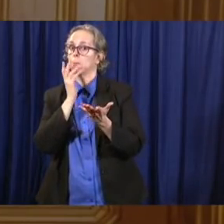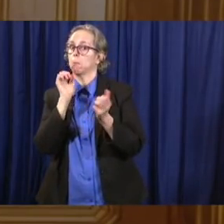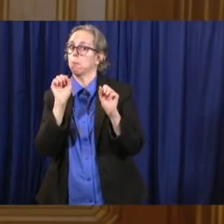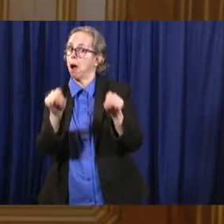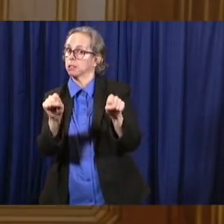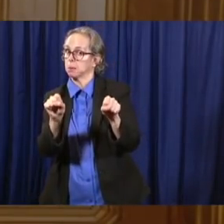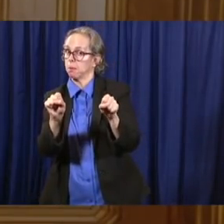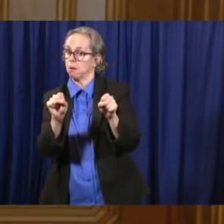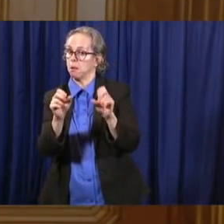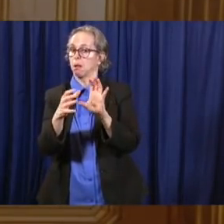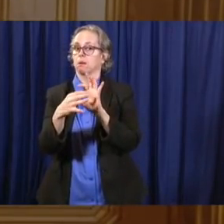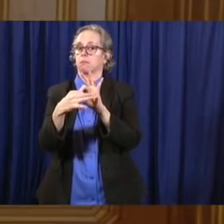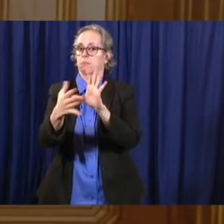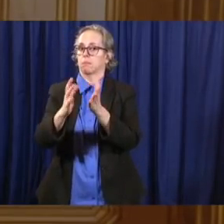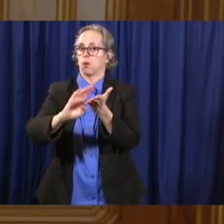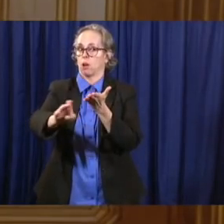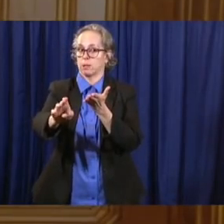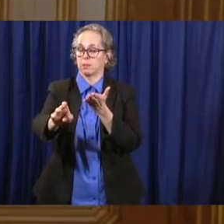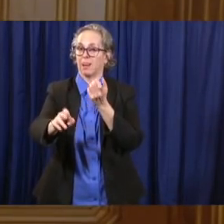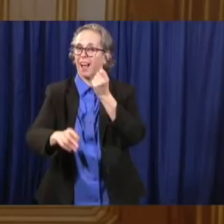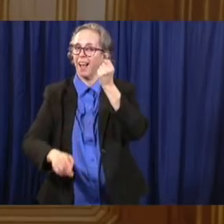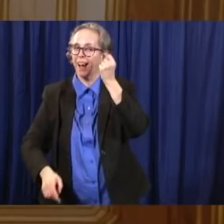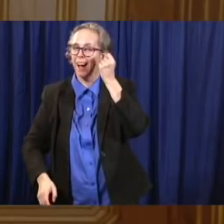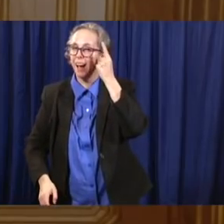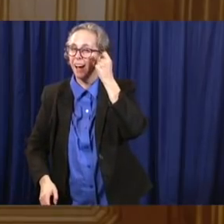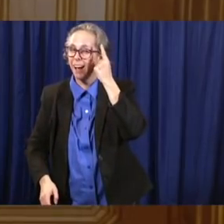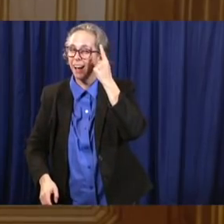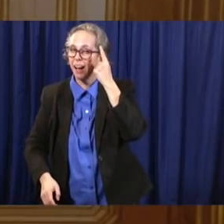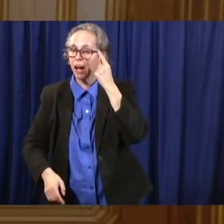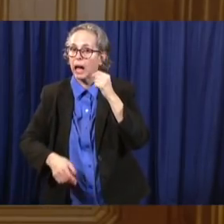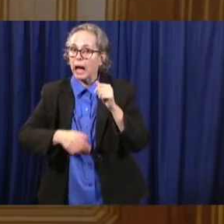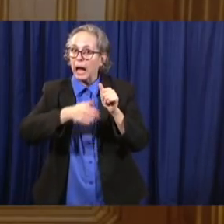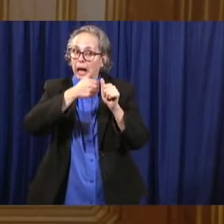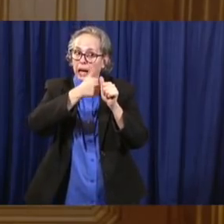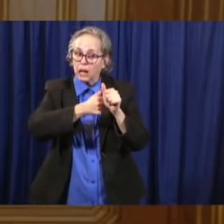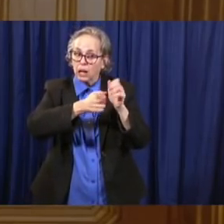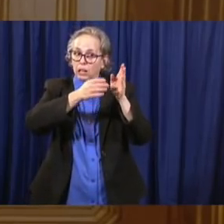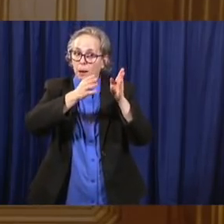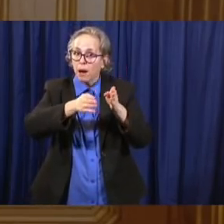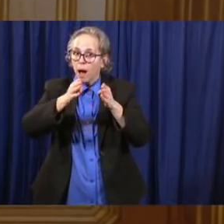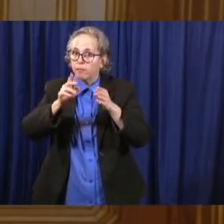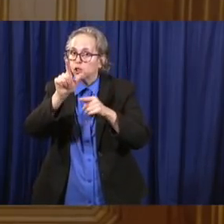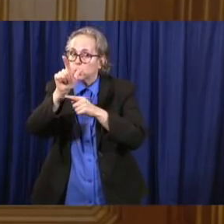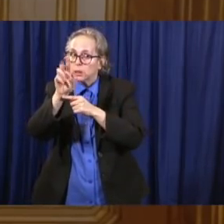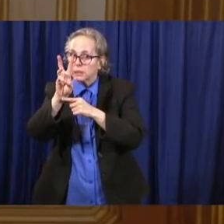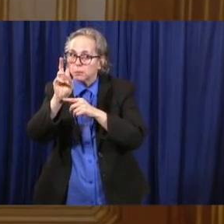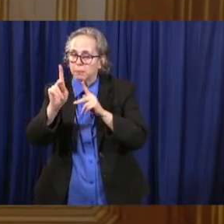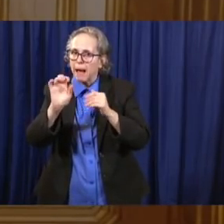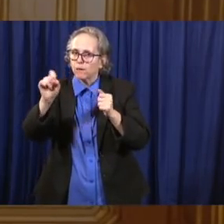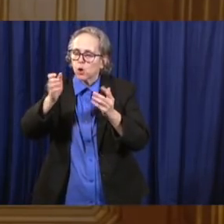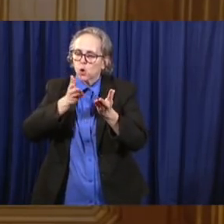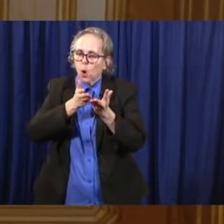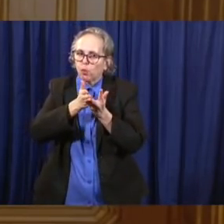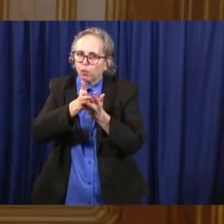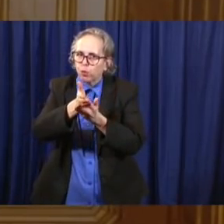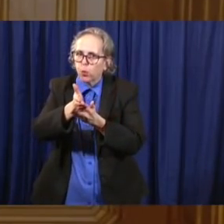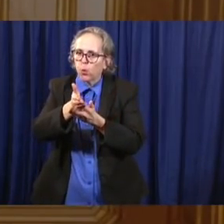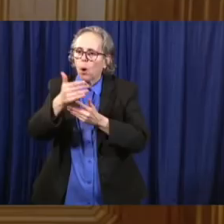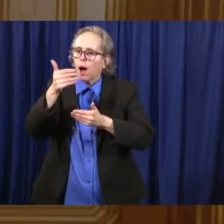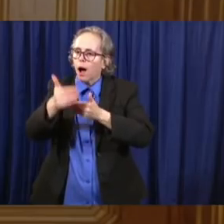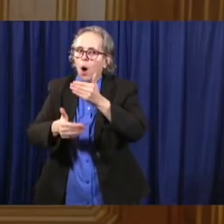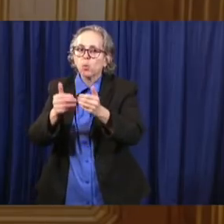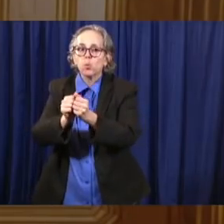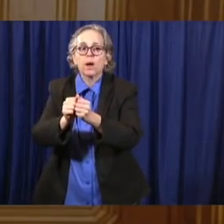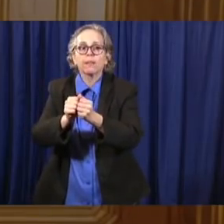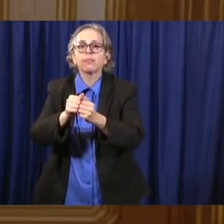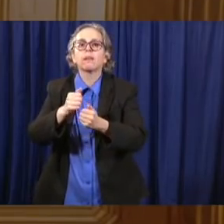Each one of those has to have has to go through a process. Noe had already gone